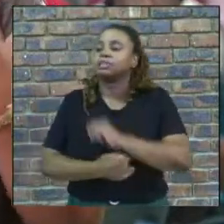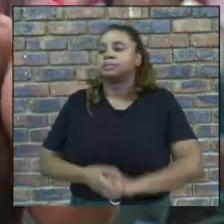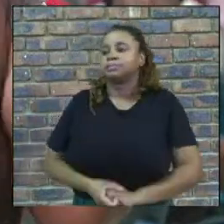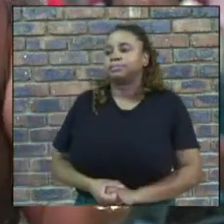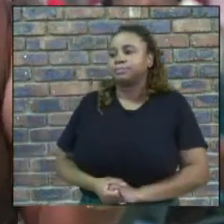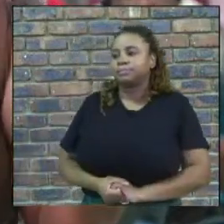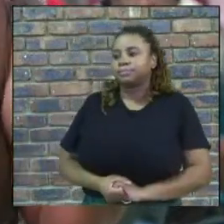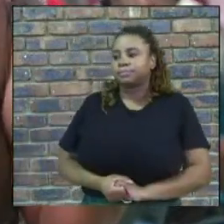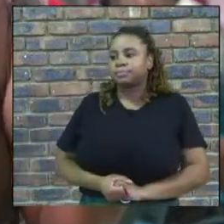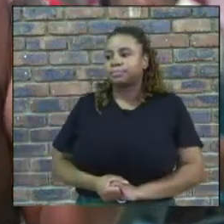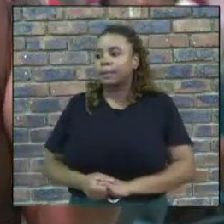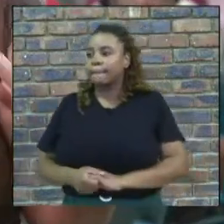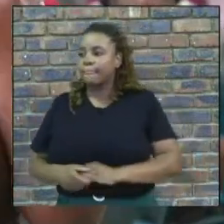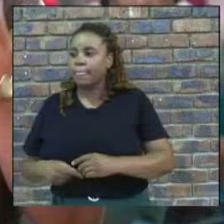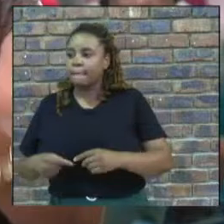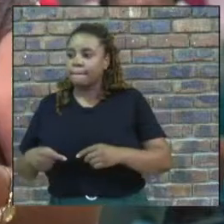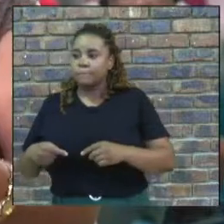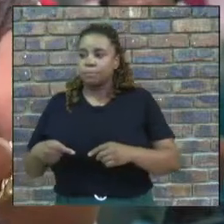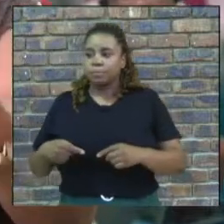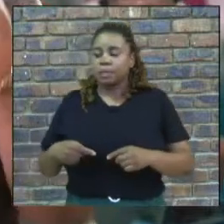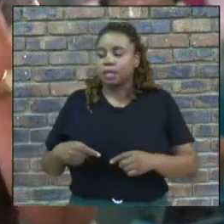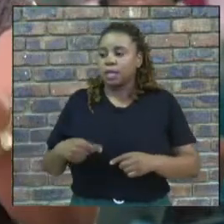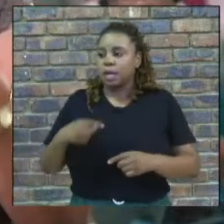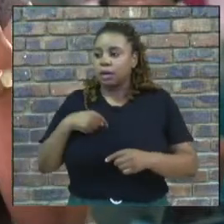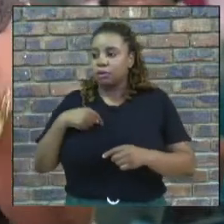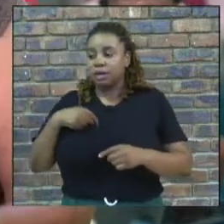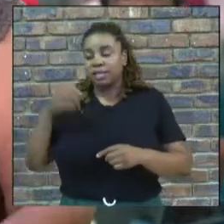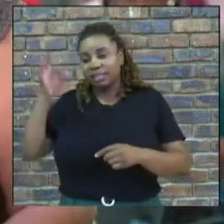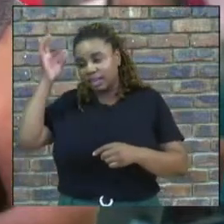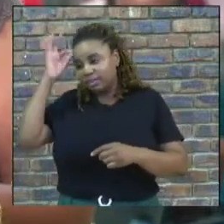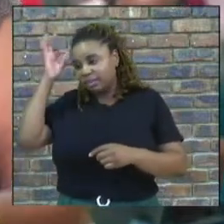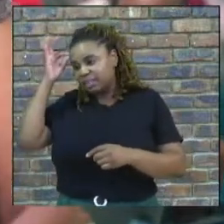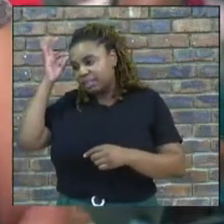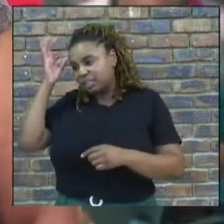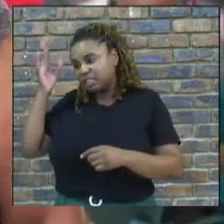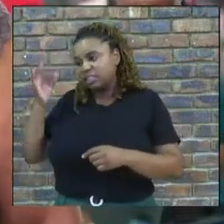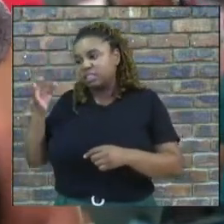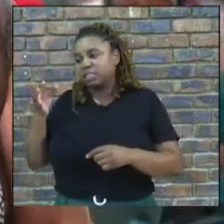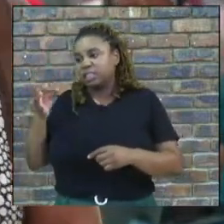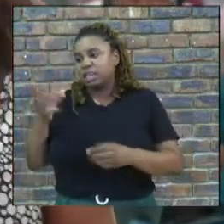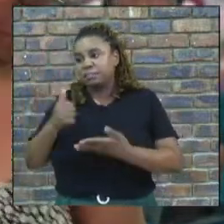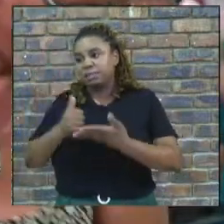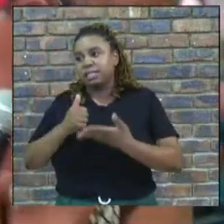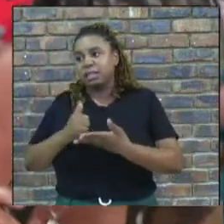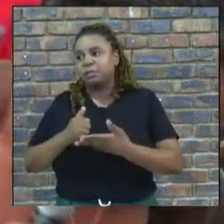thina siyibona ukuthi yenzani for thina abantu abahlala eGauteng. Ngiyabonga.